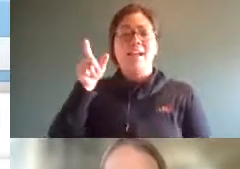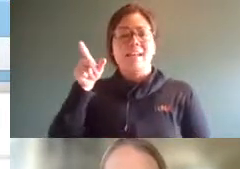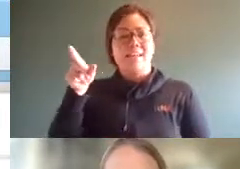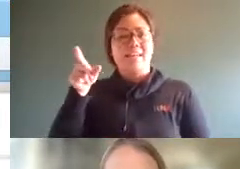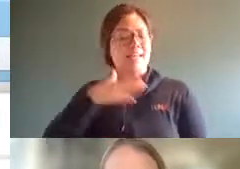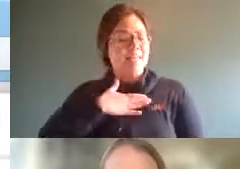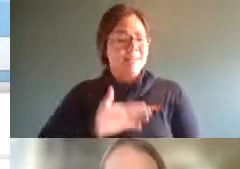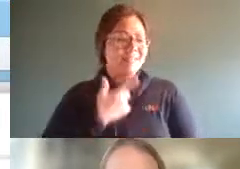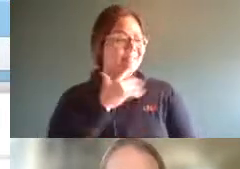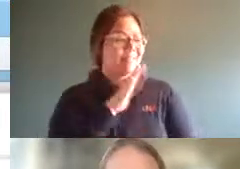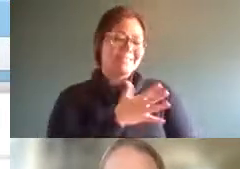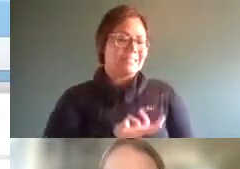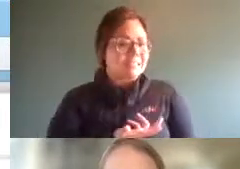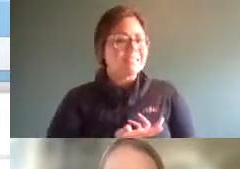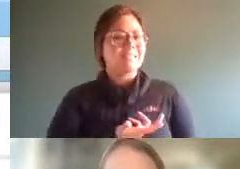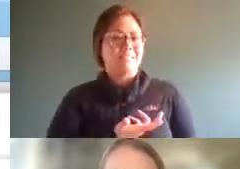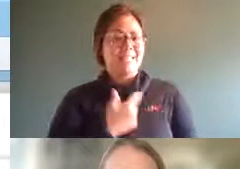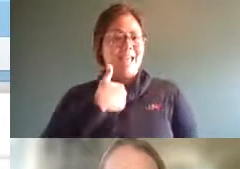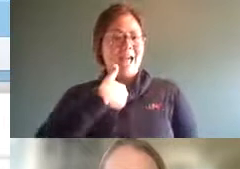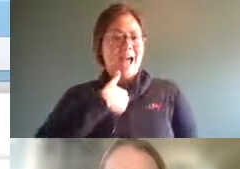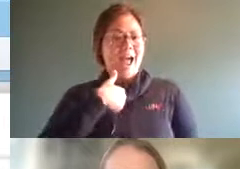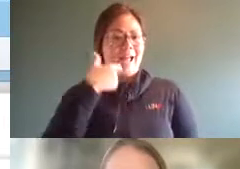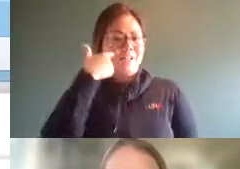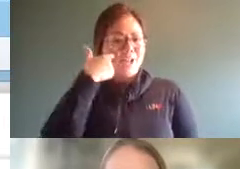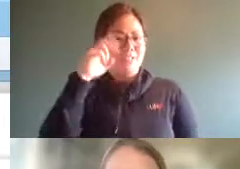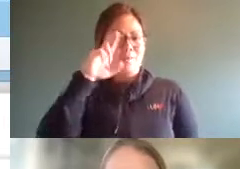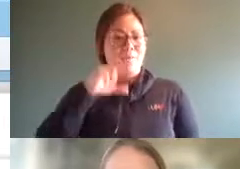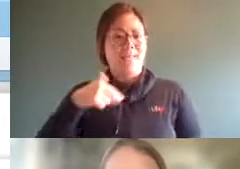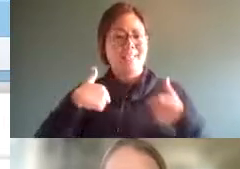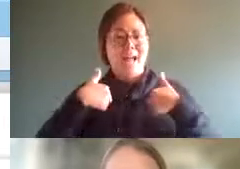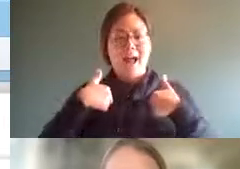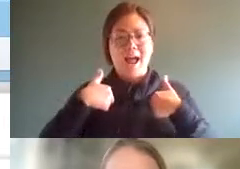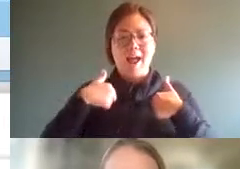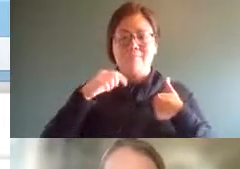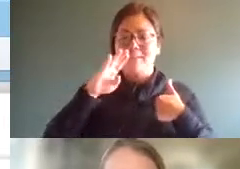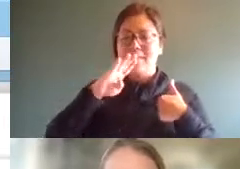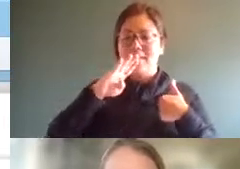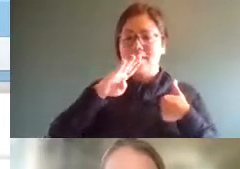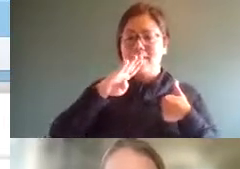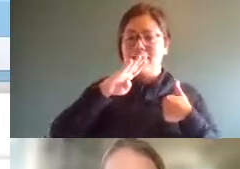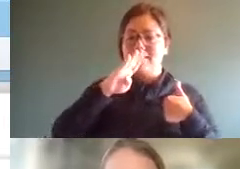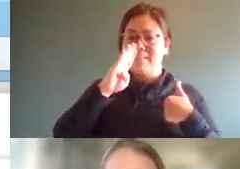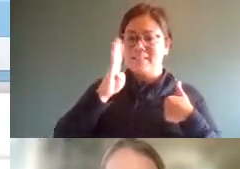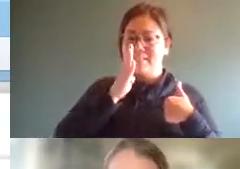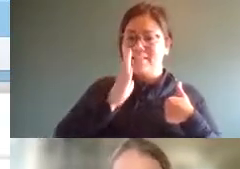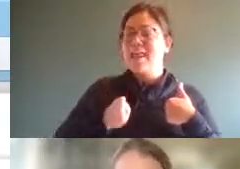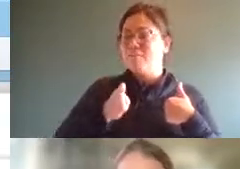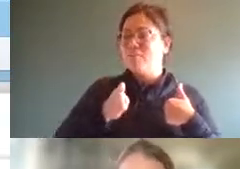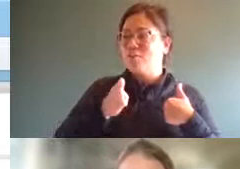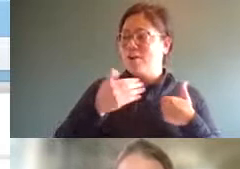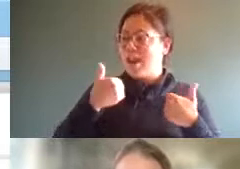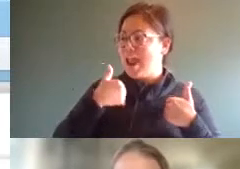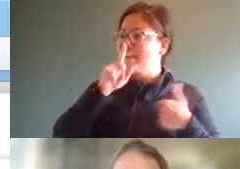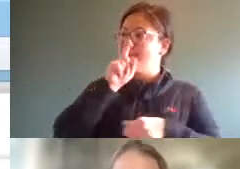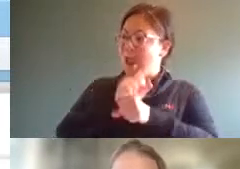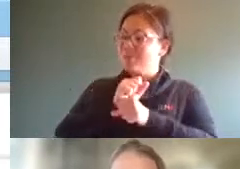said, Tiffany, I just realized that I don't think I've ever had a live conversation with a deaf